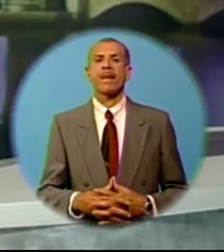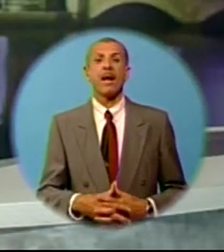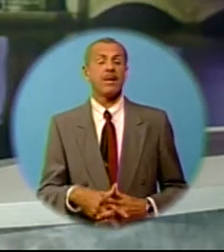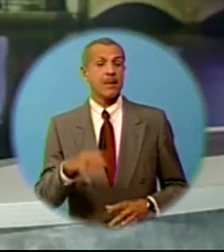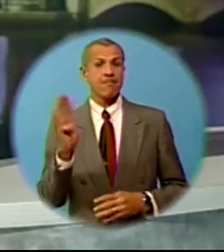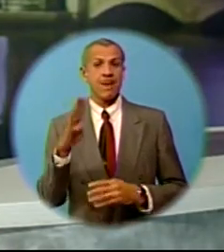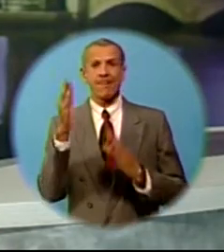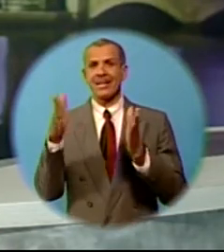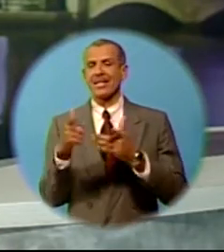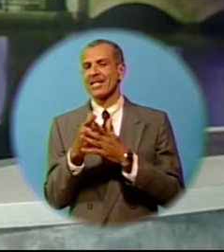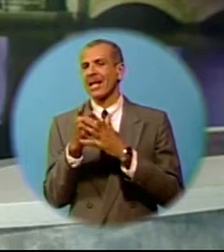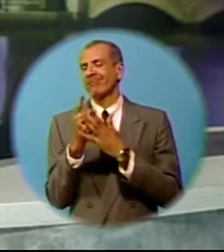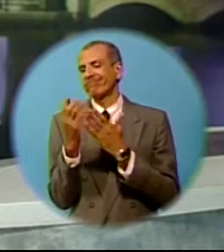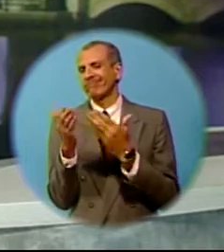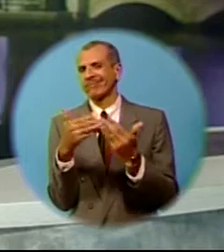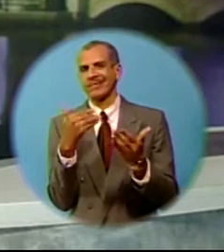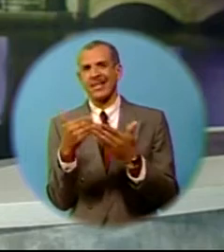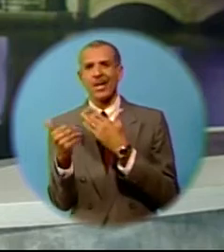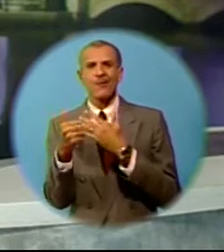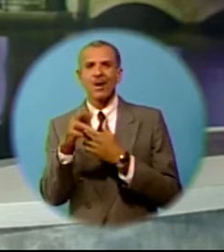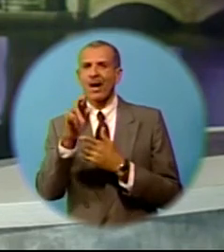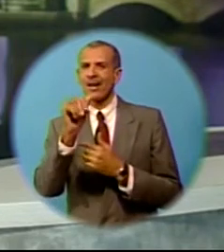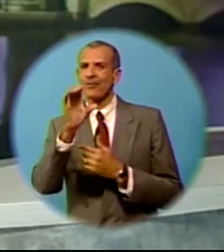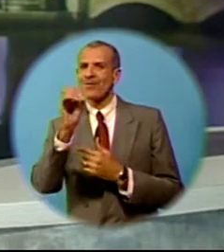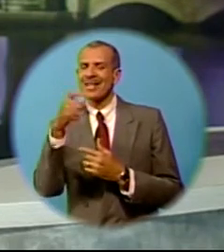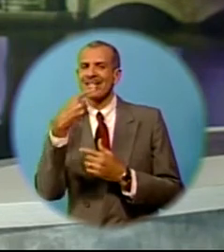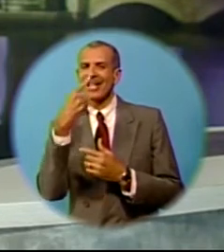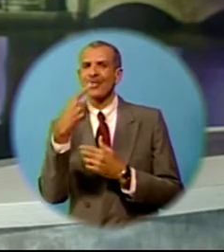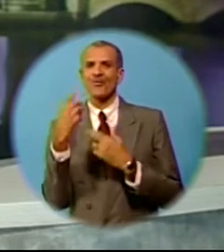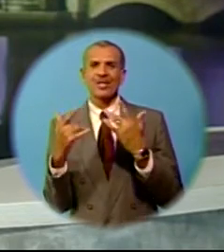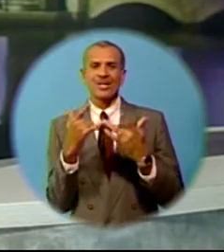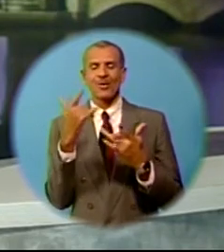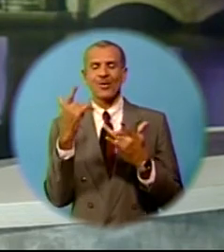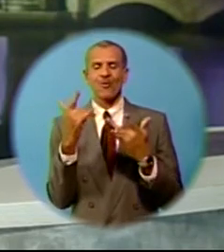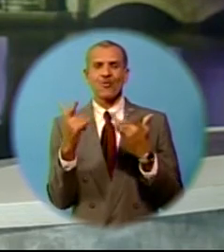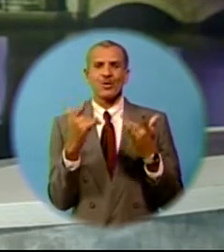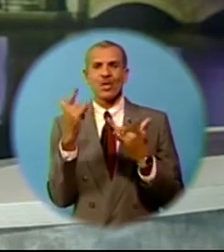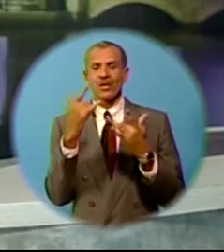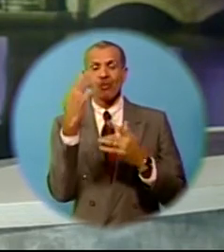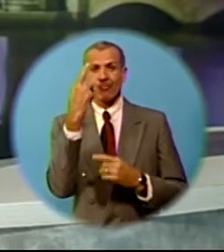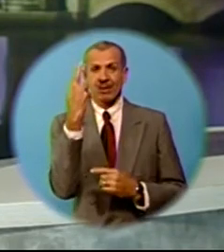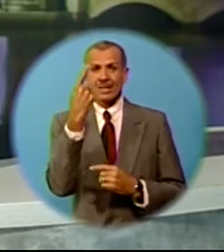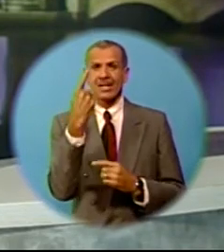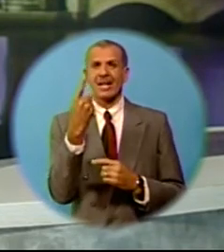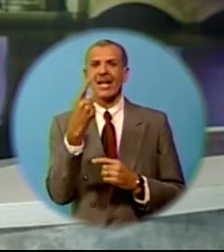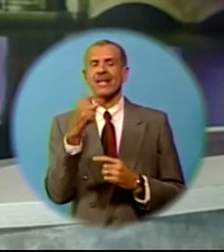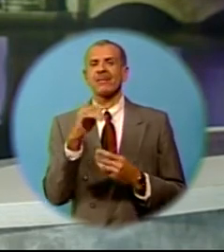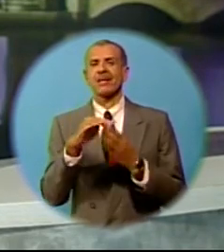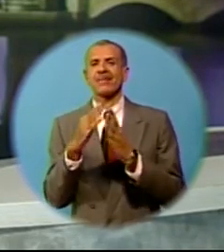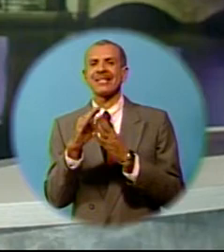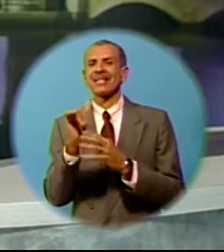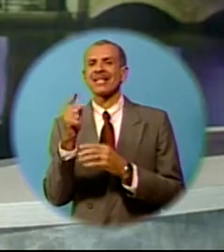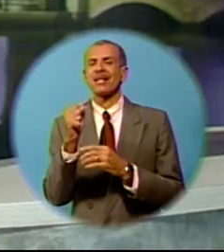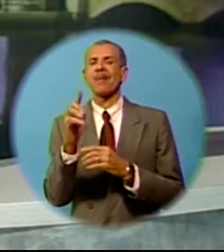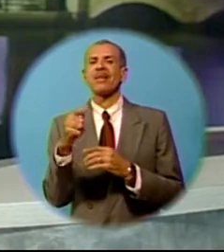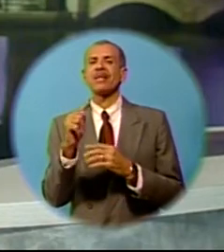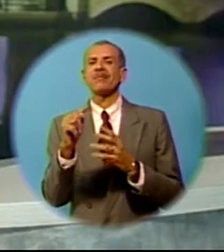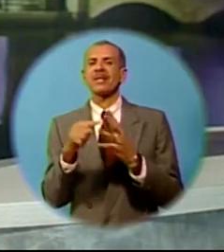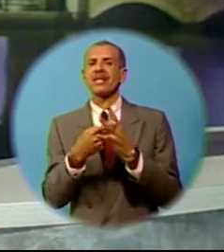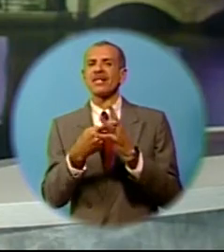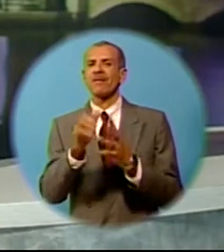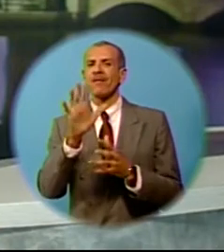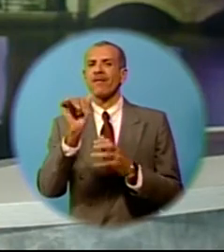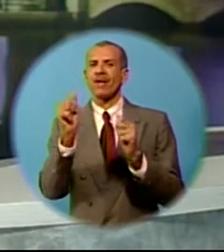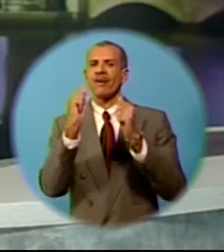All Barbadians, regardless of their race, have reason to rejoice in their citizenship as Barbados embarks on its 50th anniversary